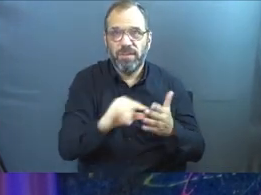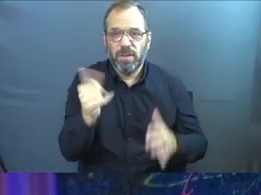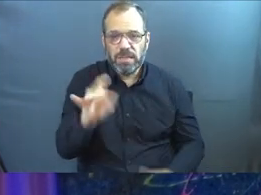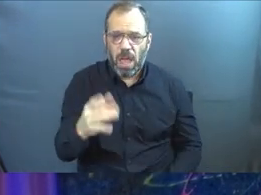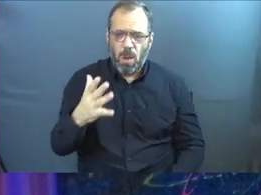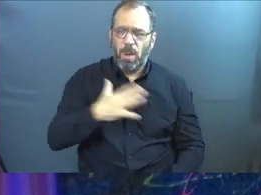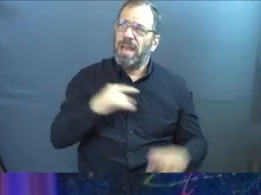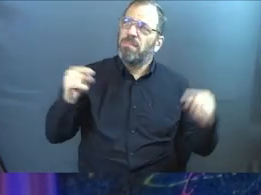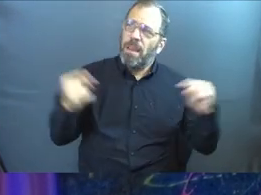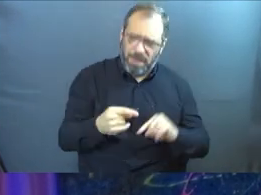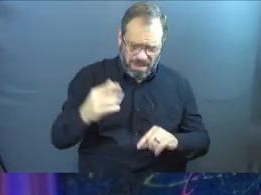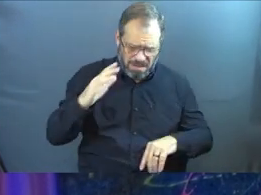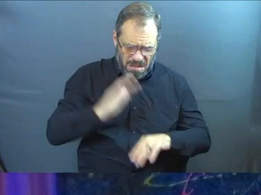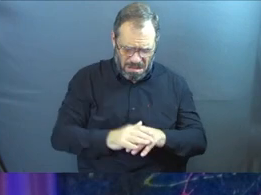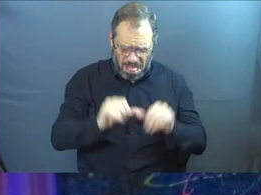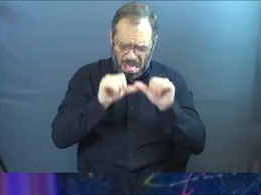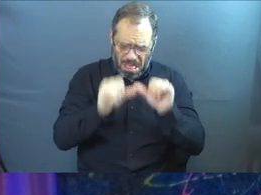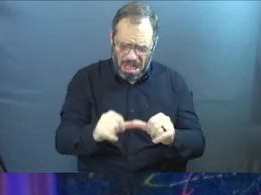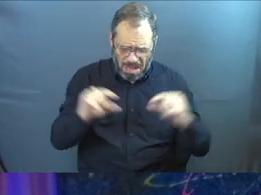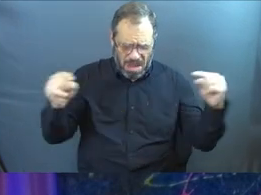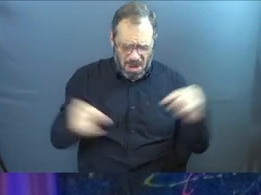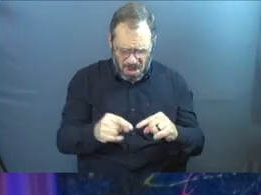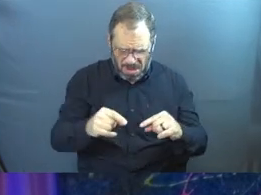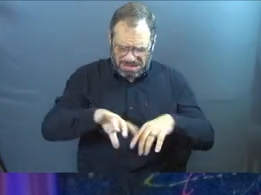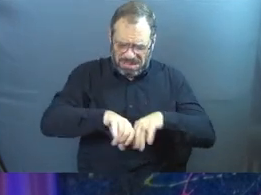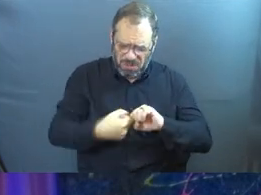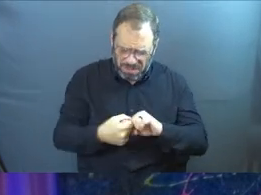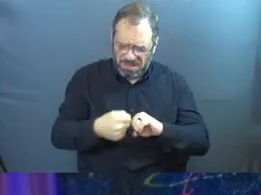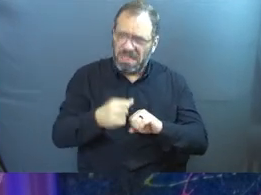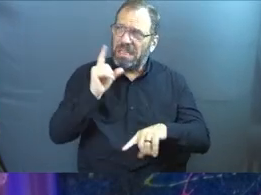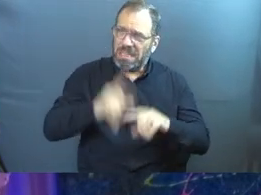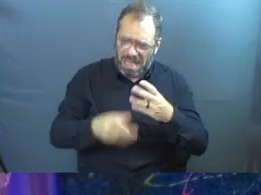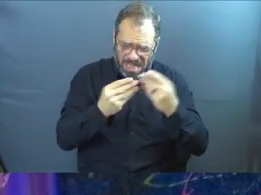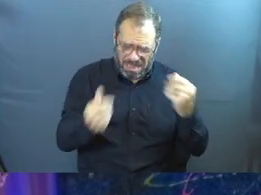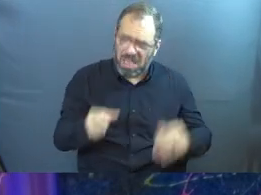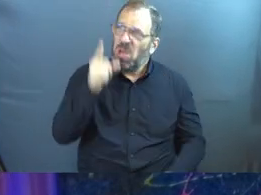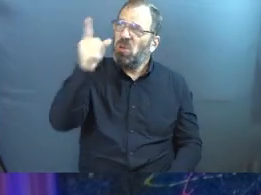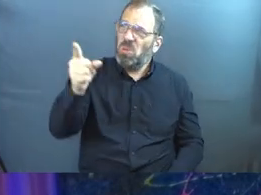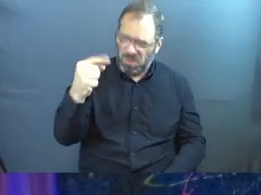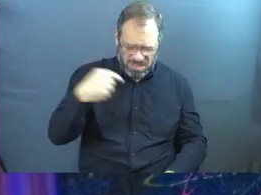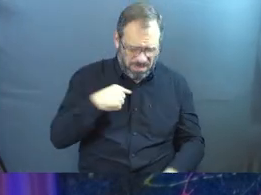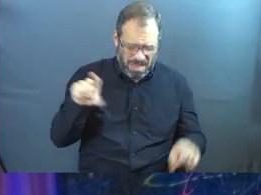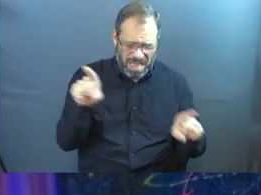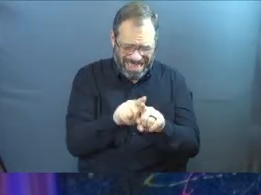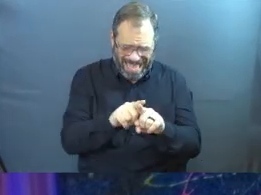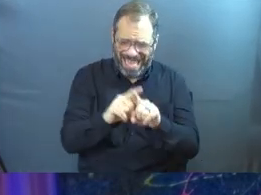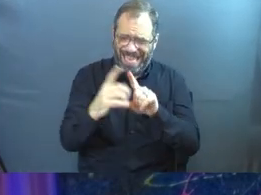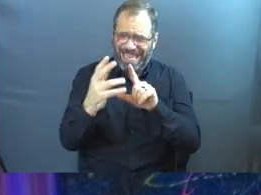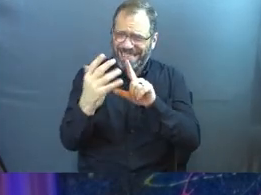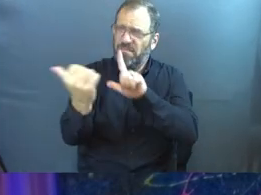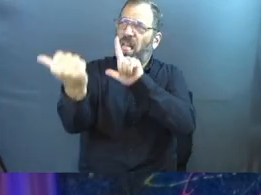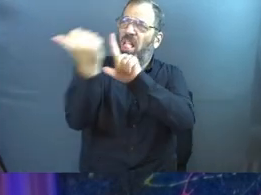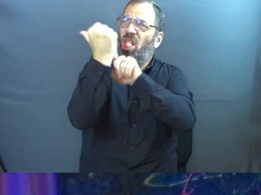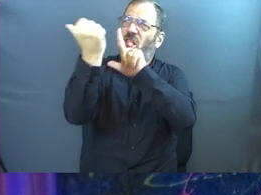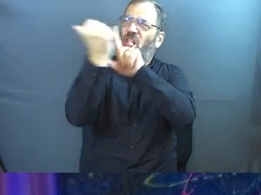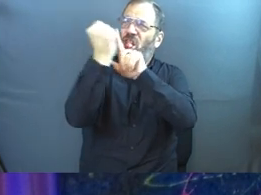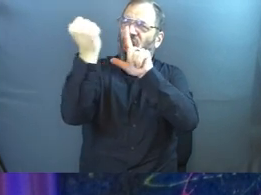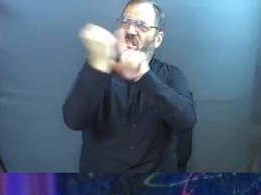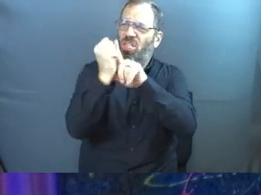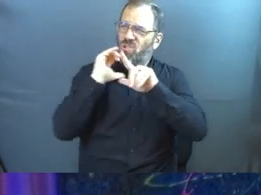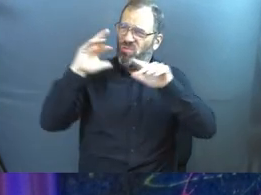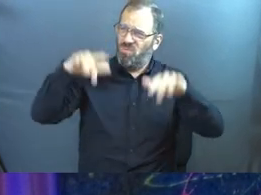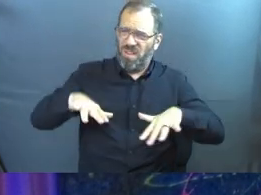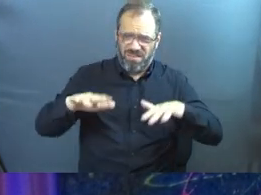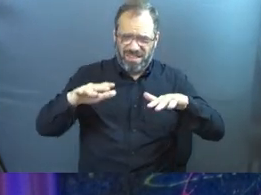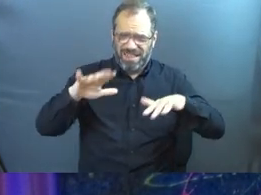why is my pain unending and my wound is grievous and incurable? You are to me like a deceptive brook, God,